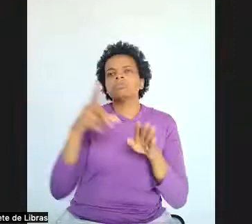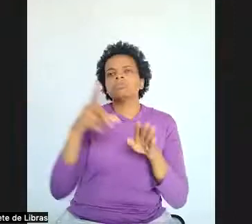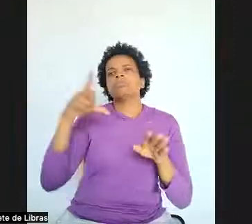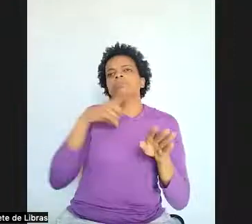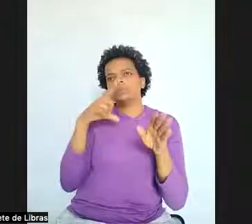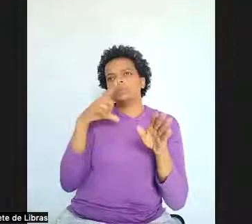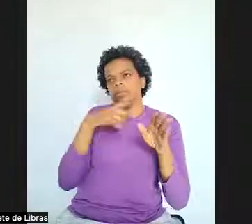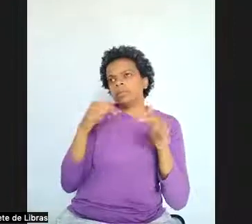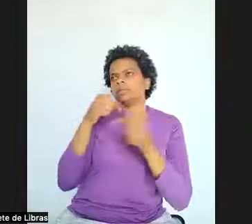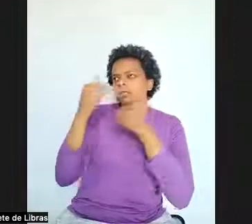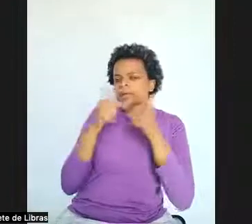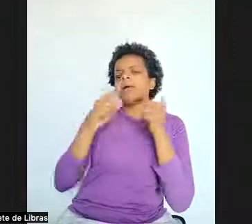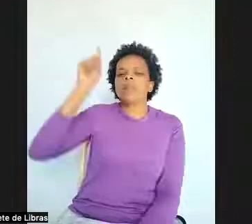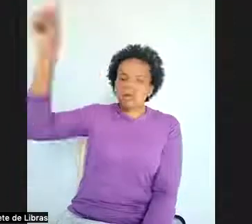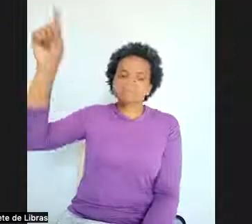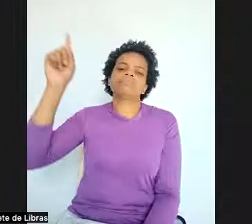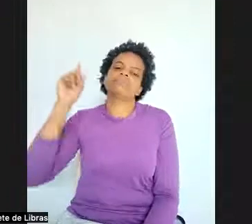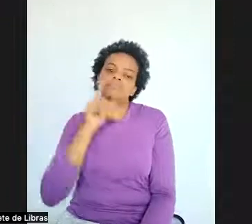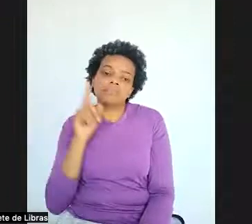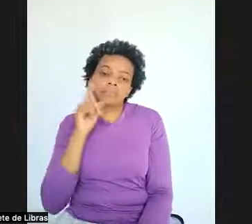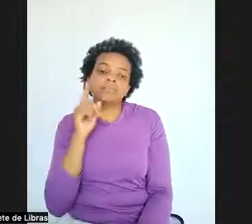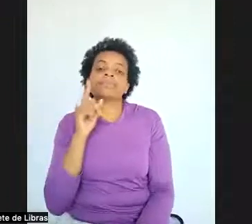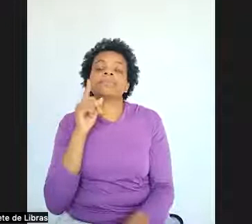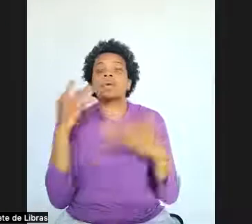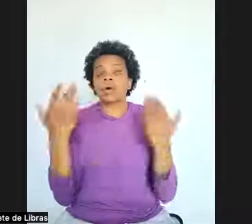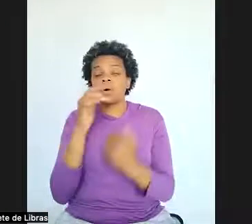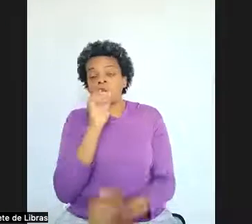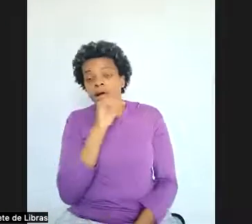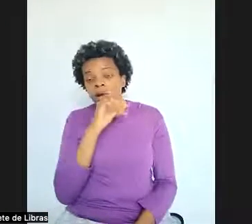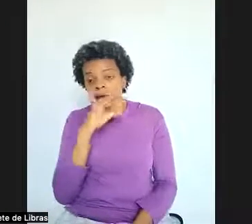Patrícia from ICMBio also worked in Cambridge.